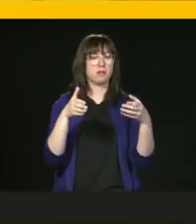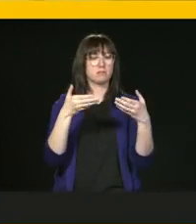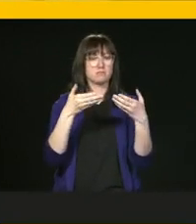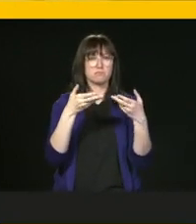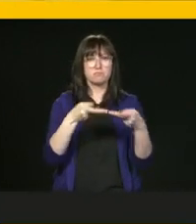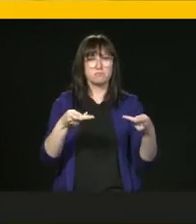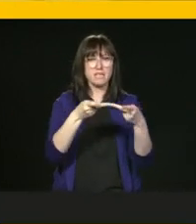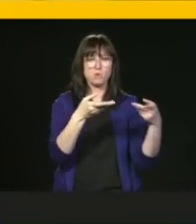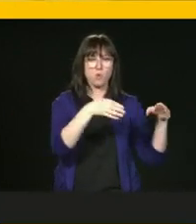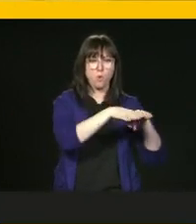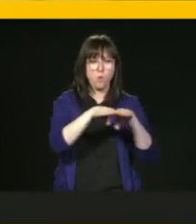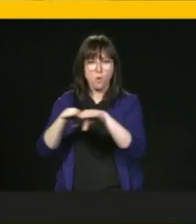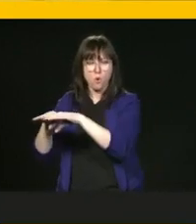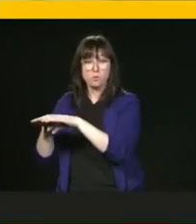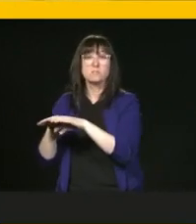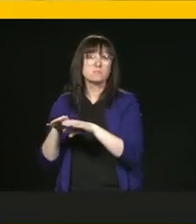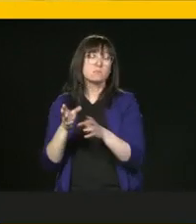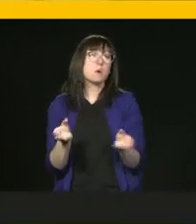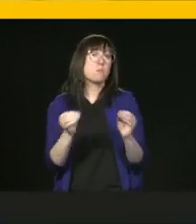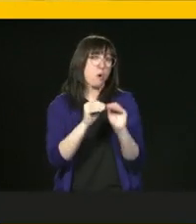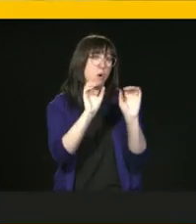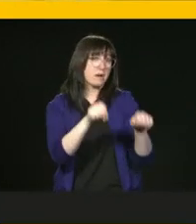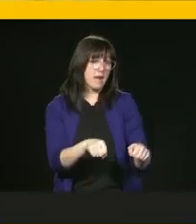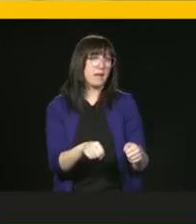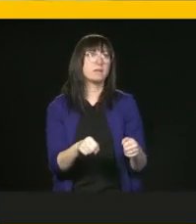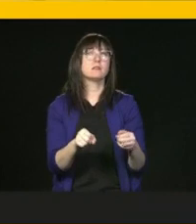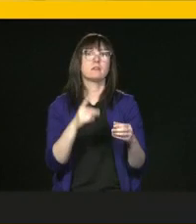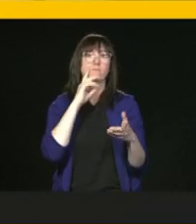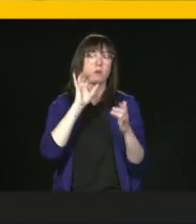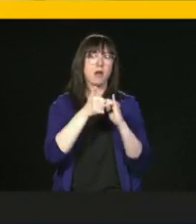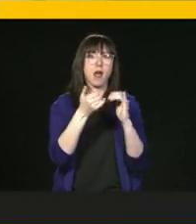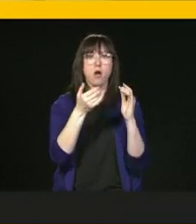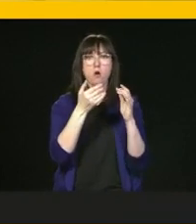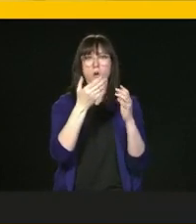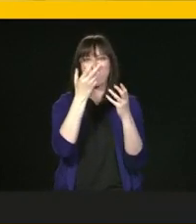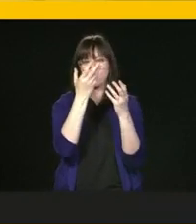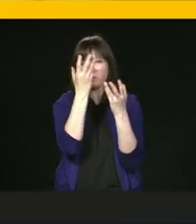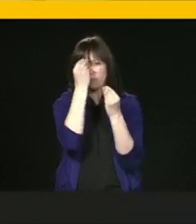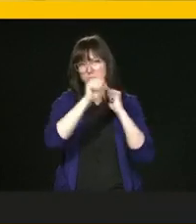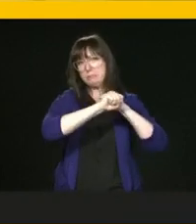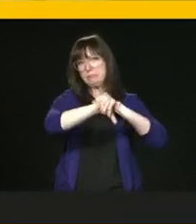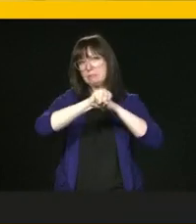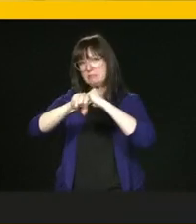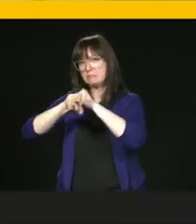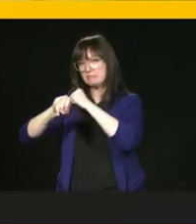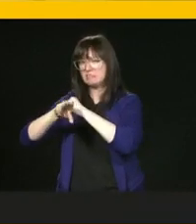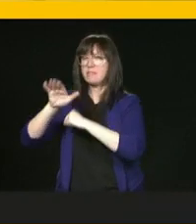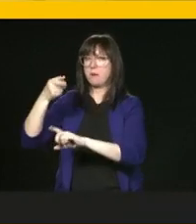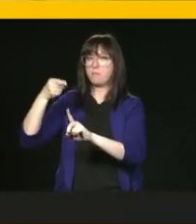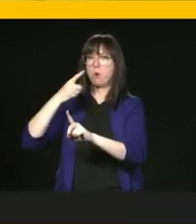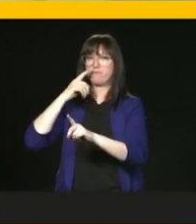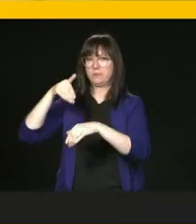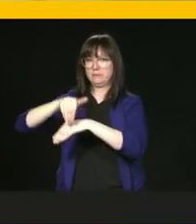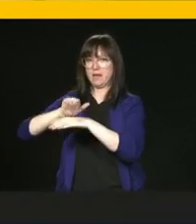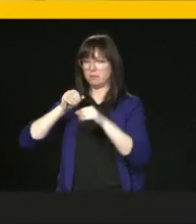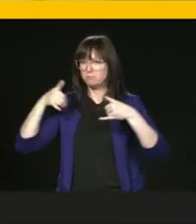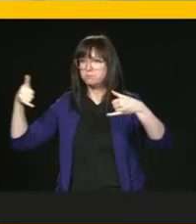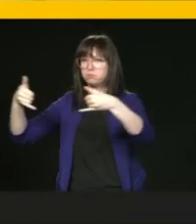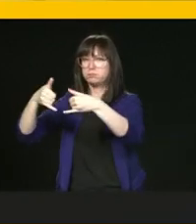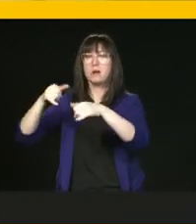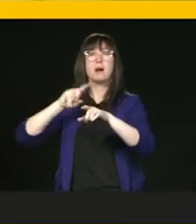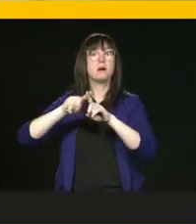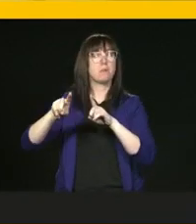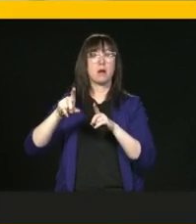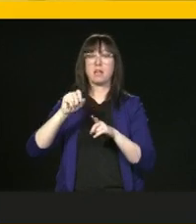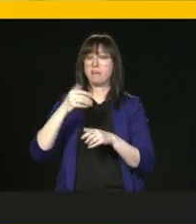is more that can be done. There is more that needs to be done around messaging. And that's what we're going to be talking about. But every step of the way, if we see